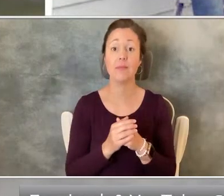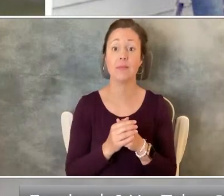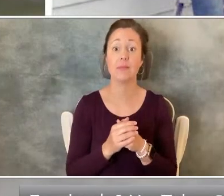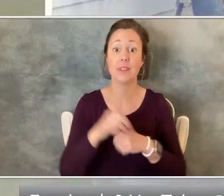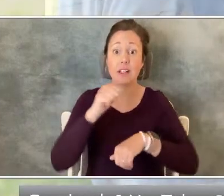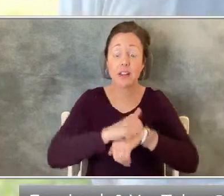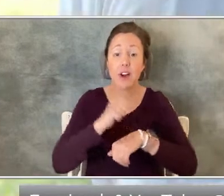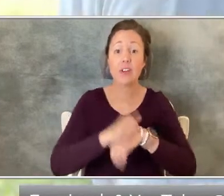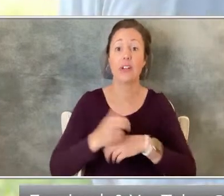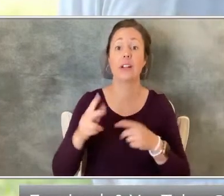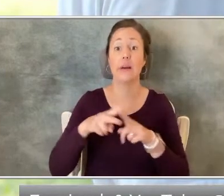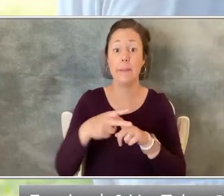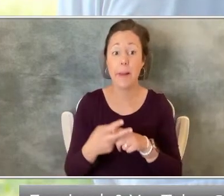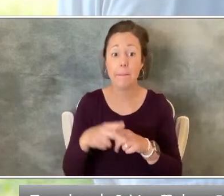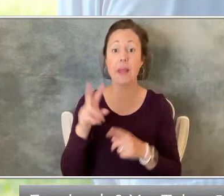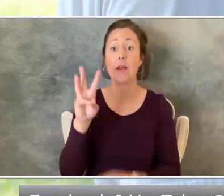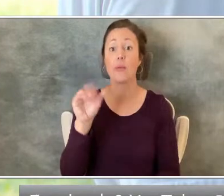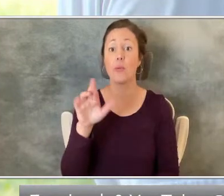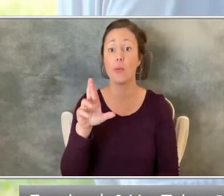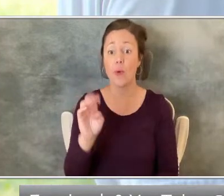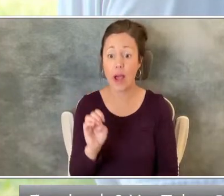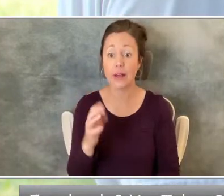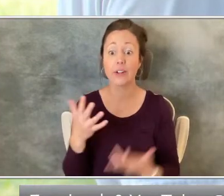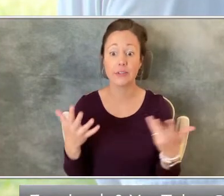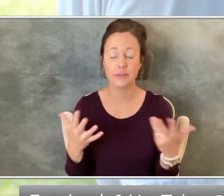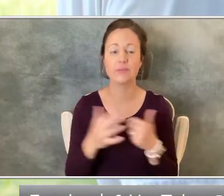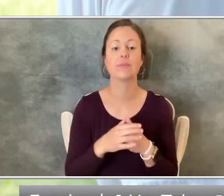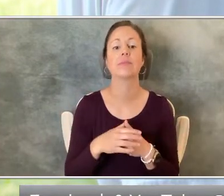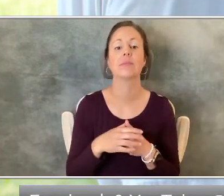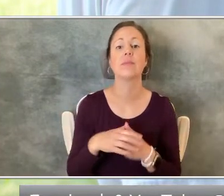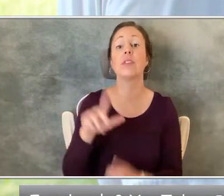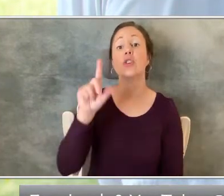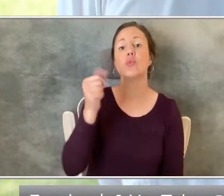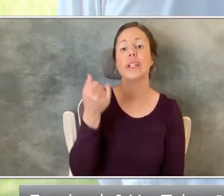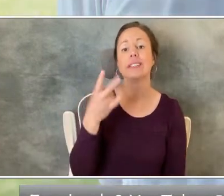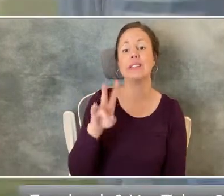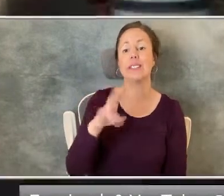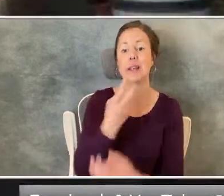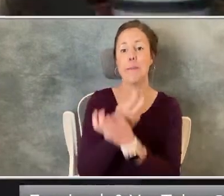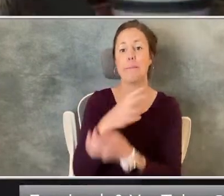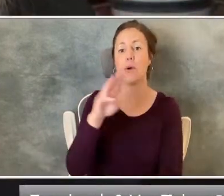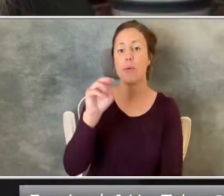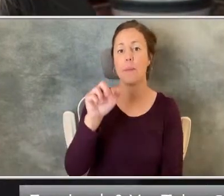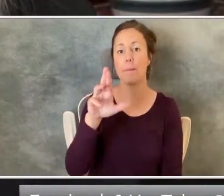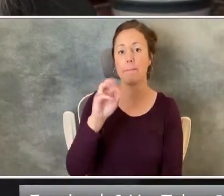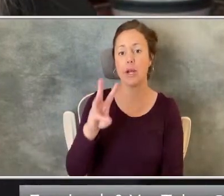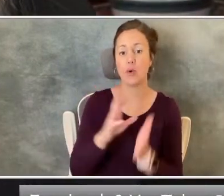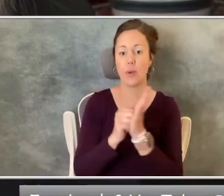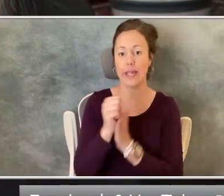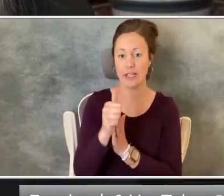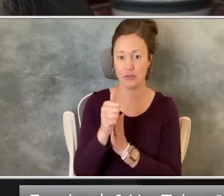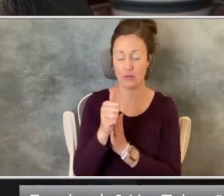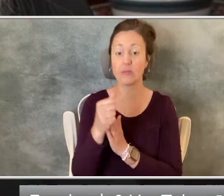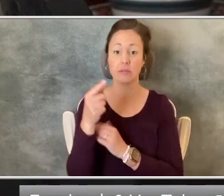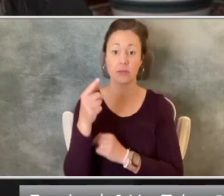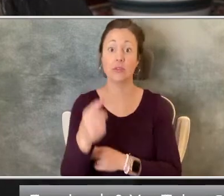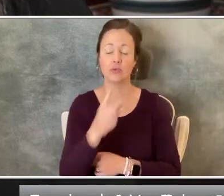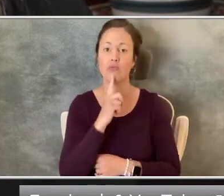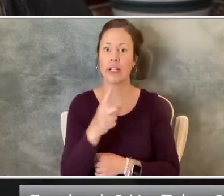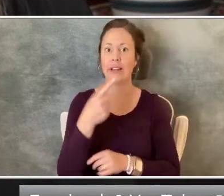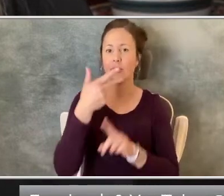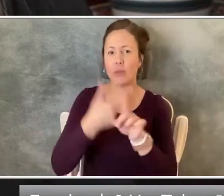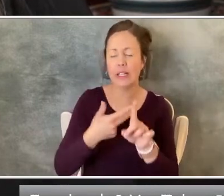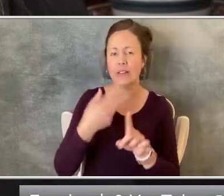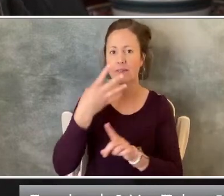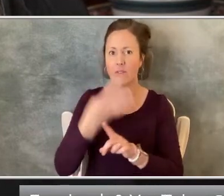Even a 2017 bone marrow cancer diagnosis couldn't keep Gene down. Every 3-4 months we'd do bone marrow and